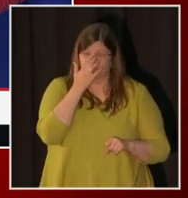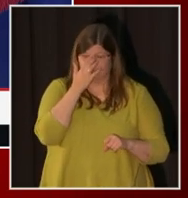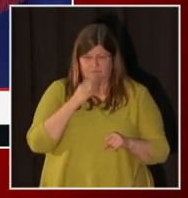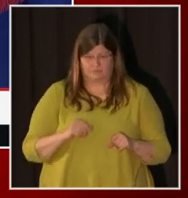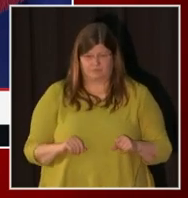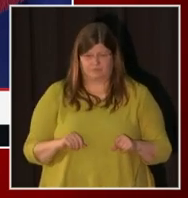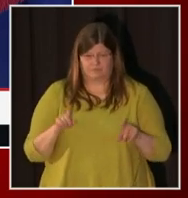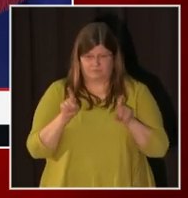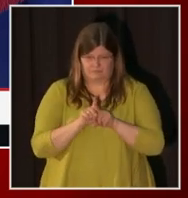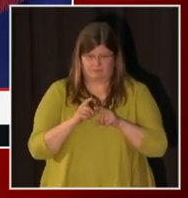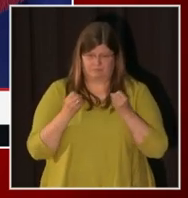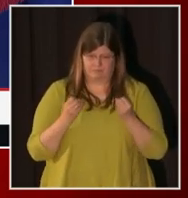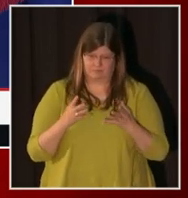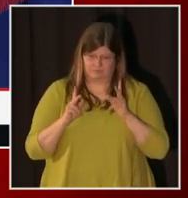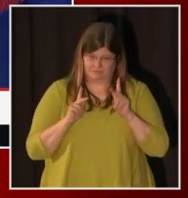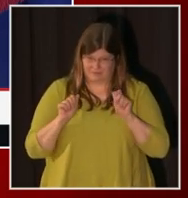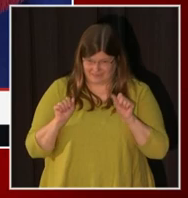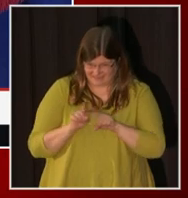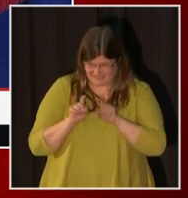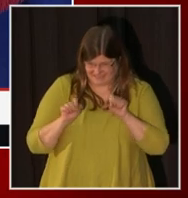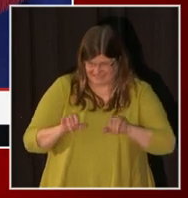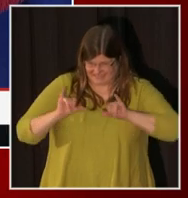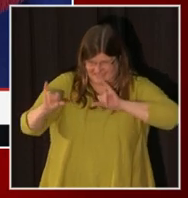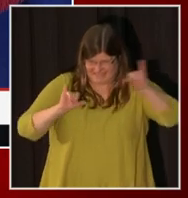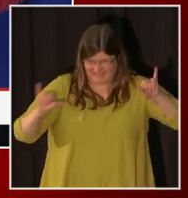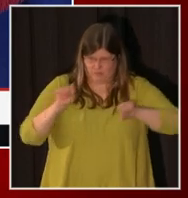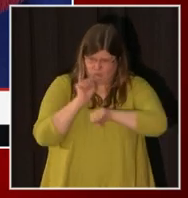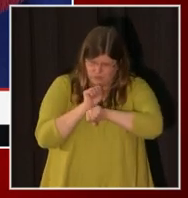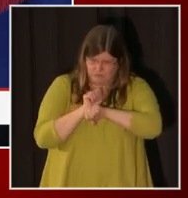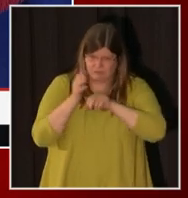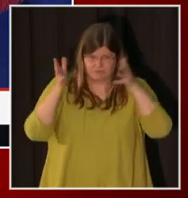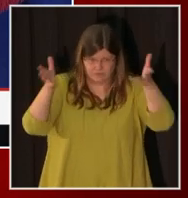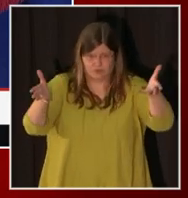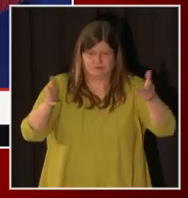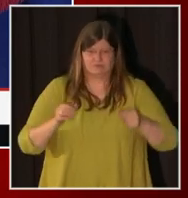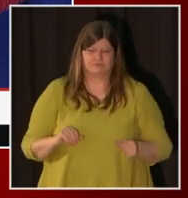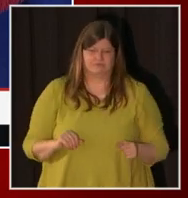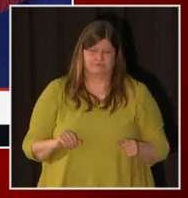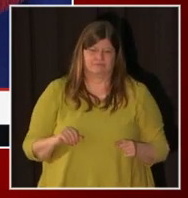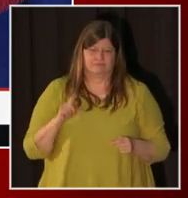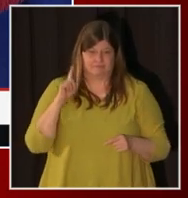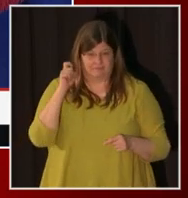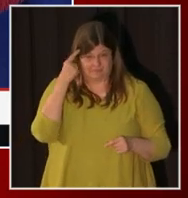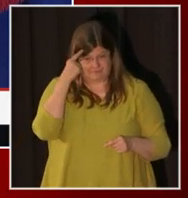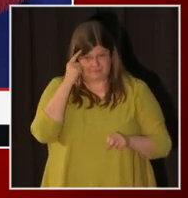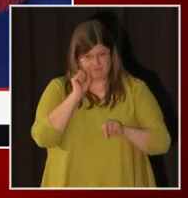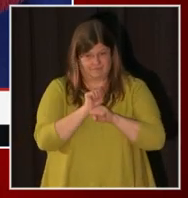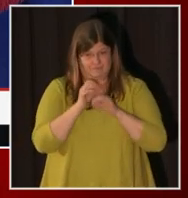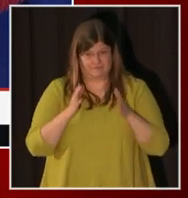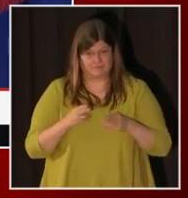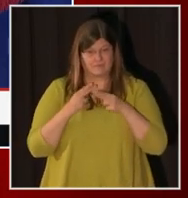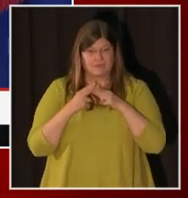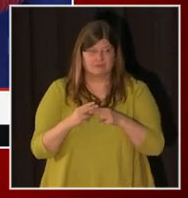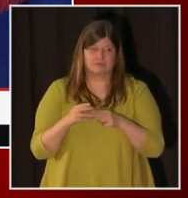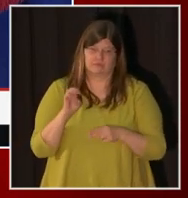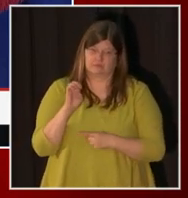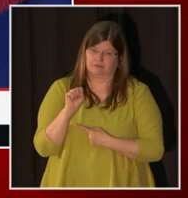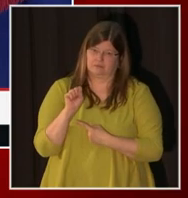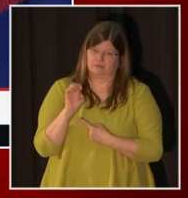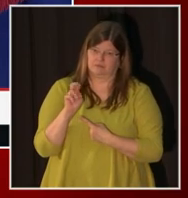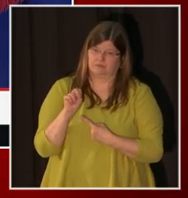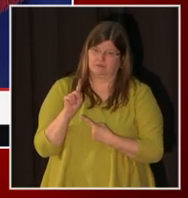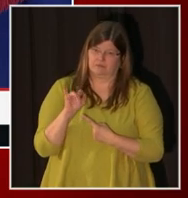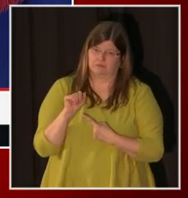working from home. Keep in mind that government work is essential work, and just like we have